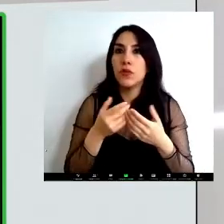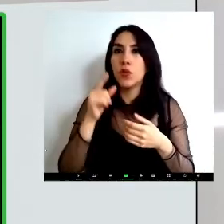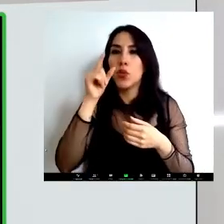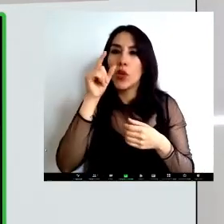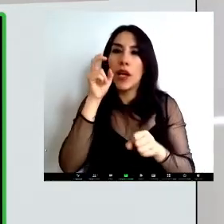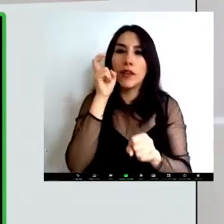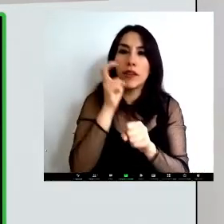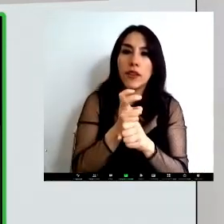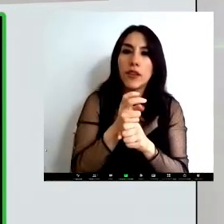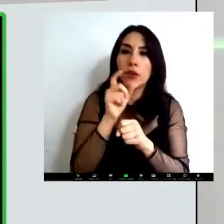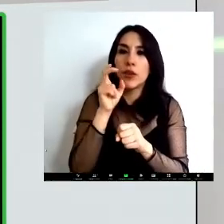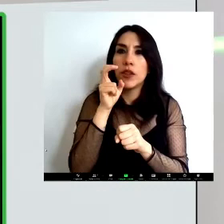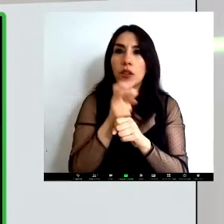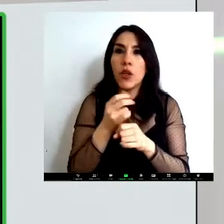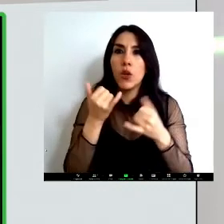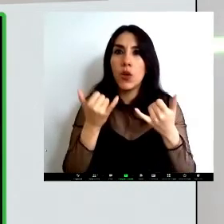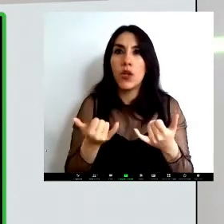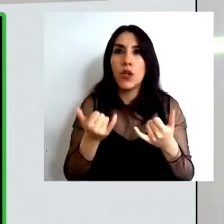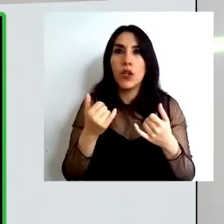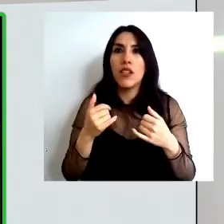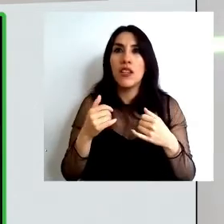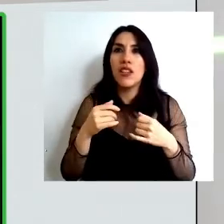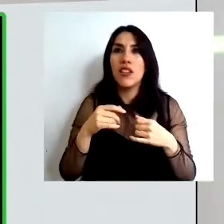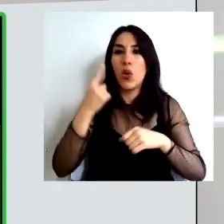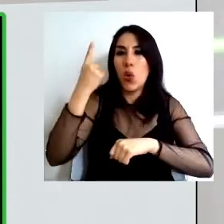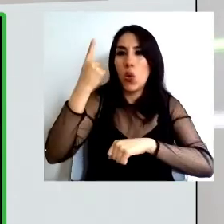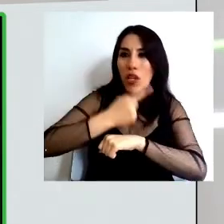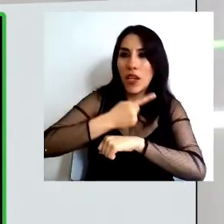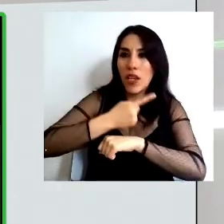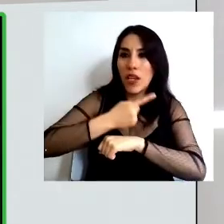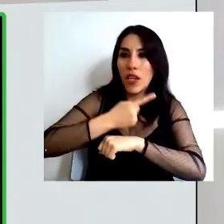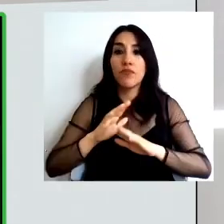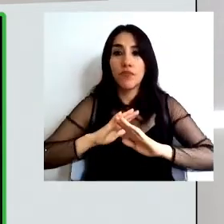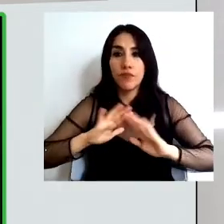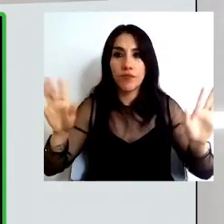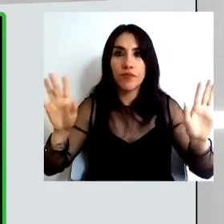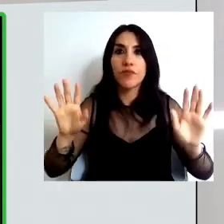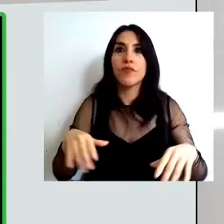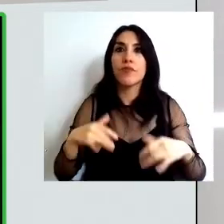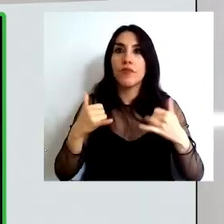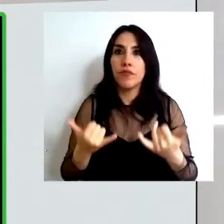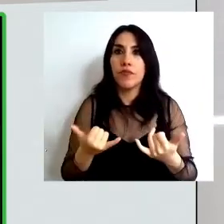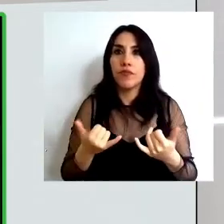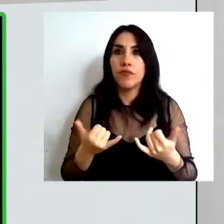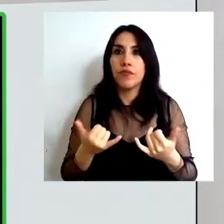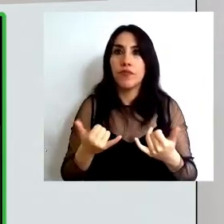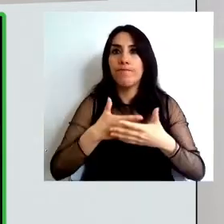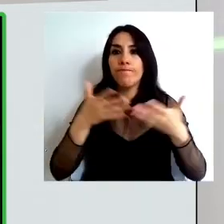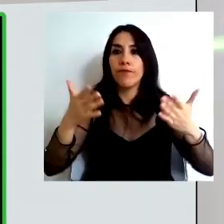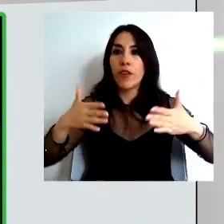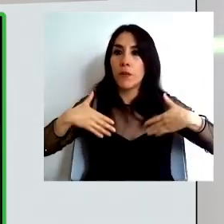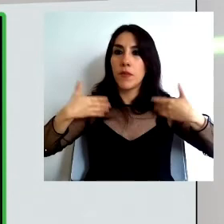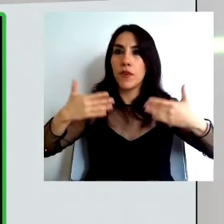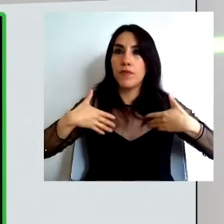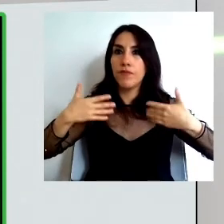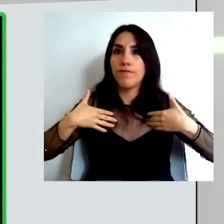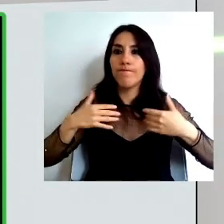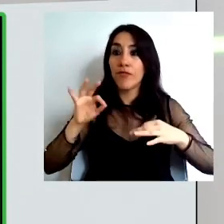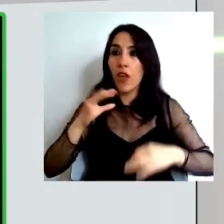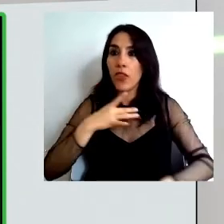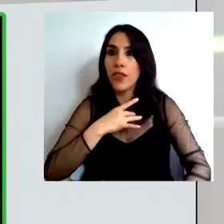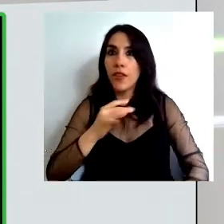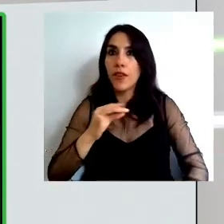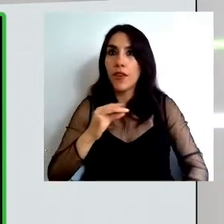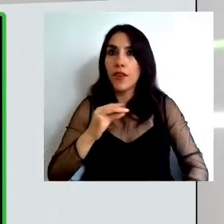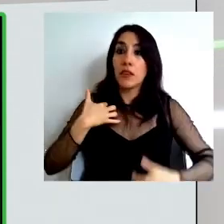been inspiring, interesting. I'm happy to share some of the slides afterwards if some of